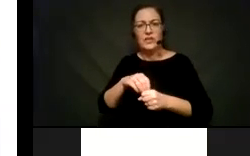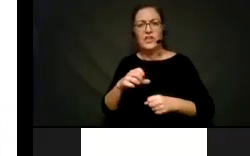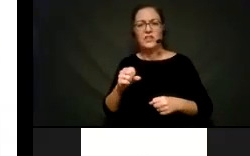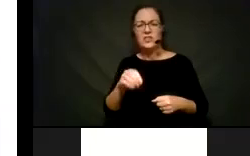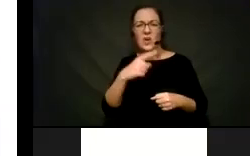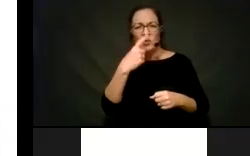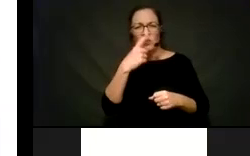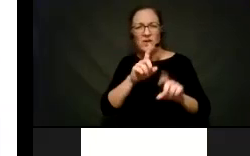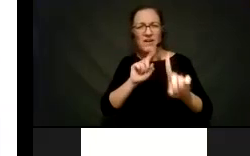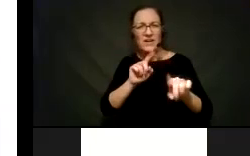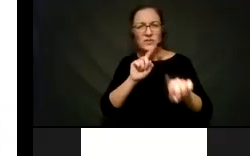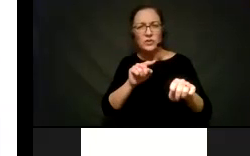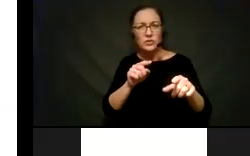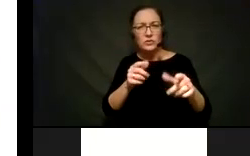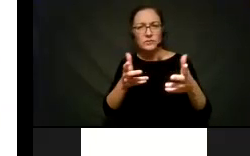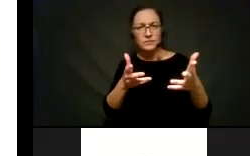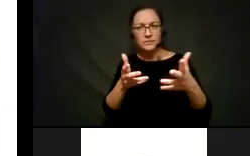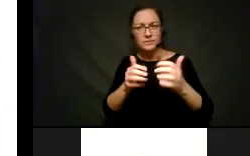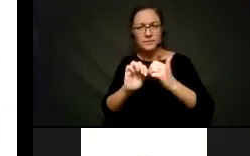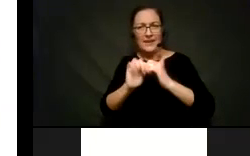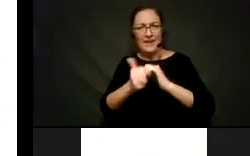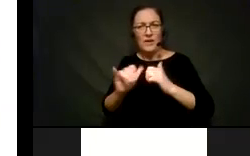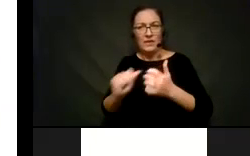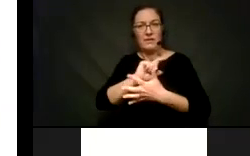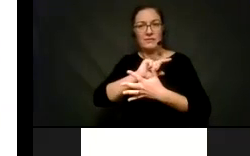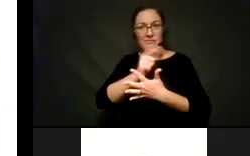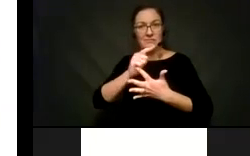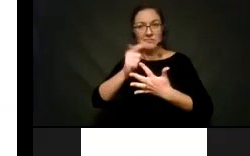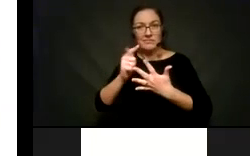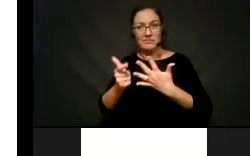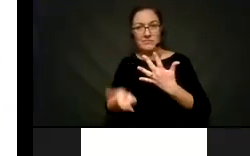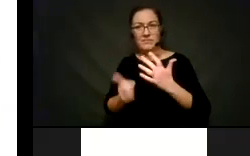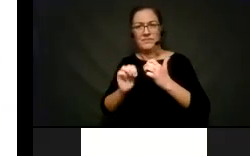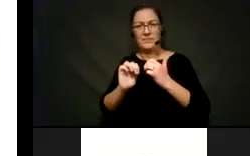how about this iterative process, how we are working